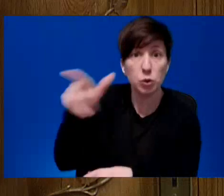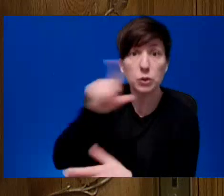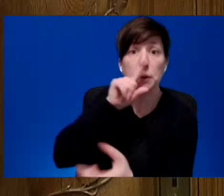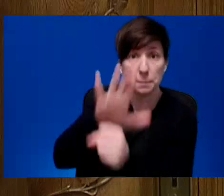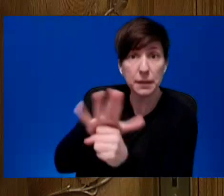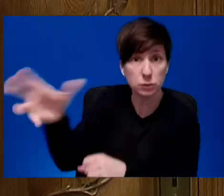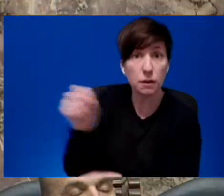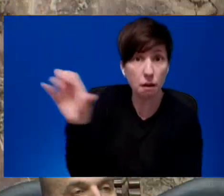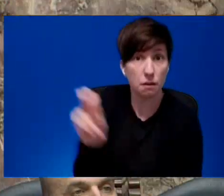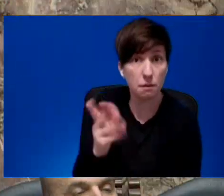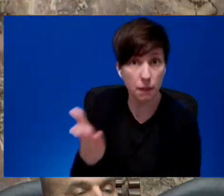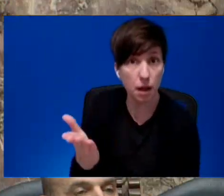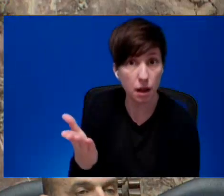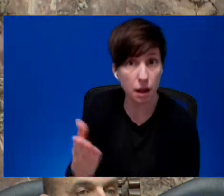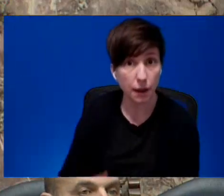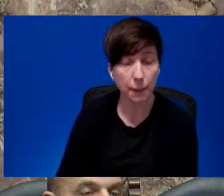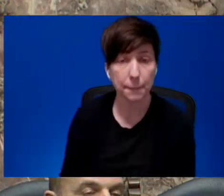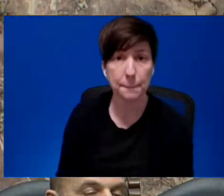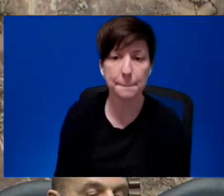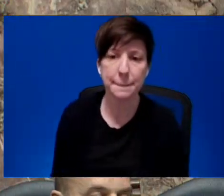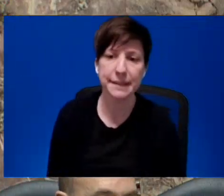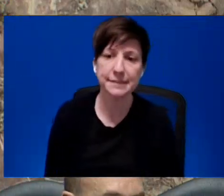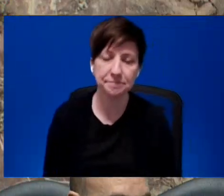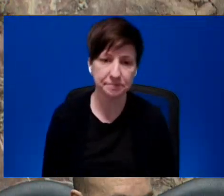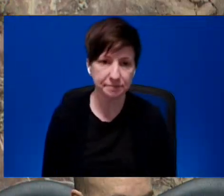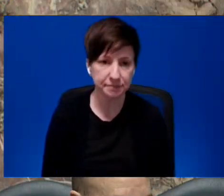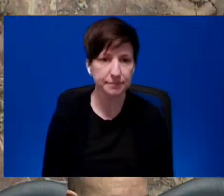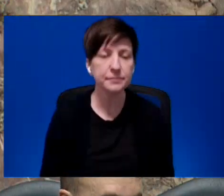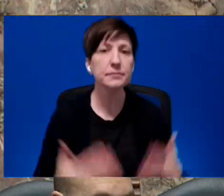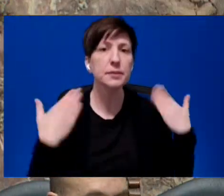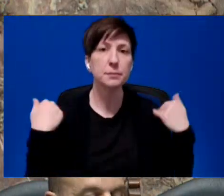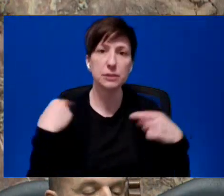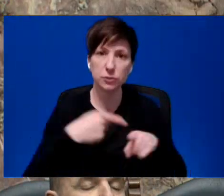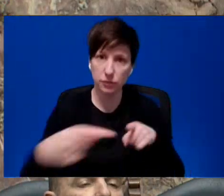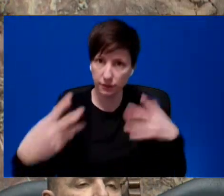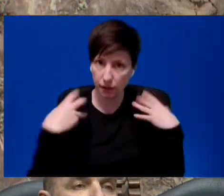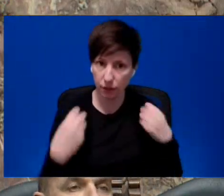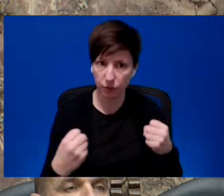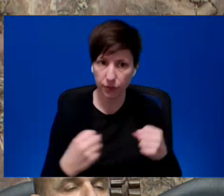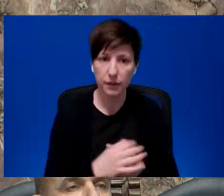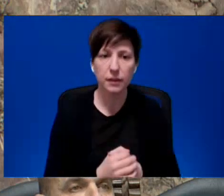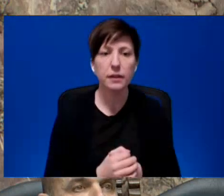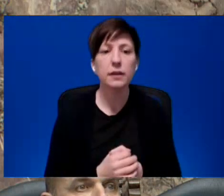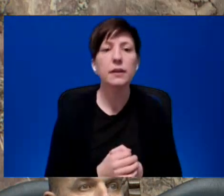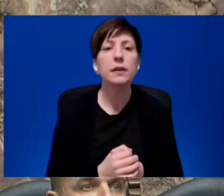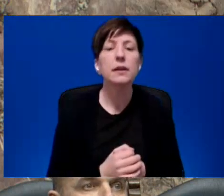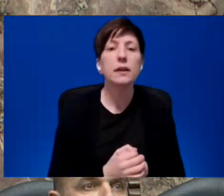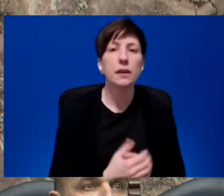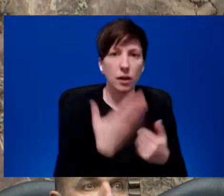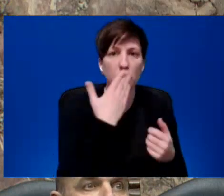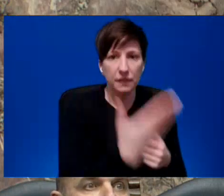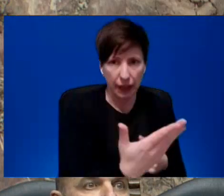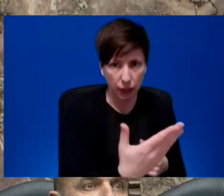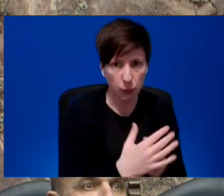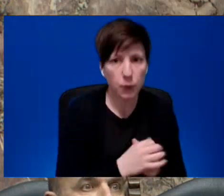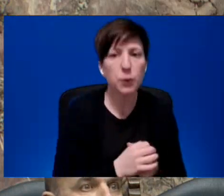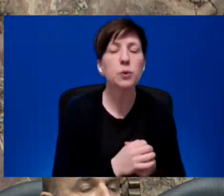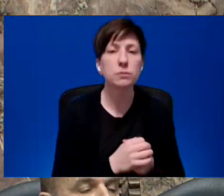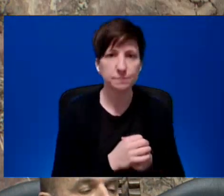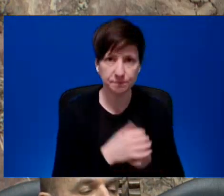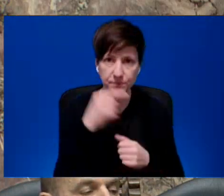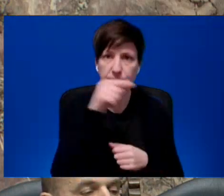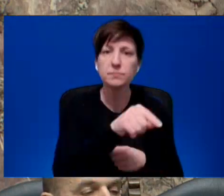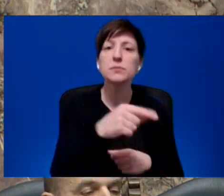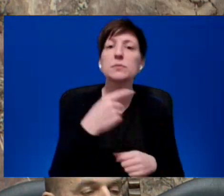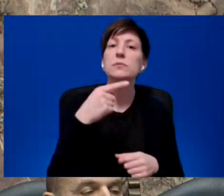Health. Thank you very much, Honourable Speaker. The member refers to the actions that we